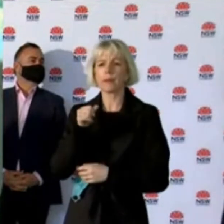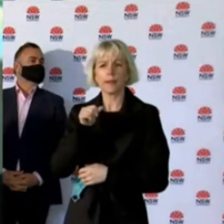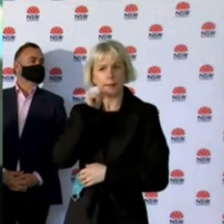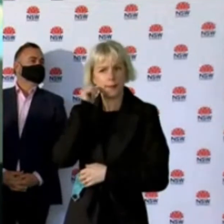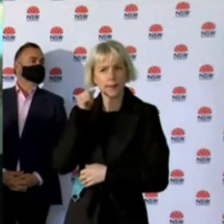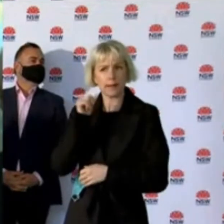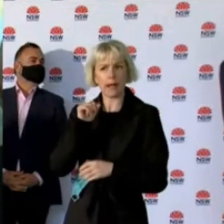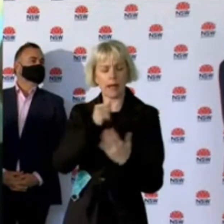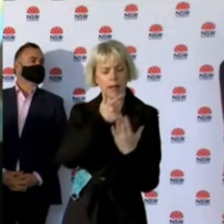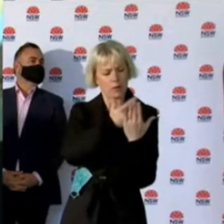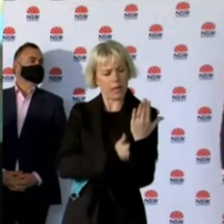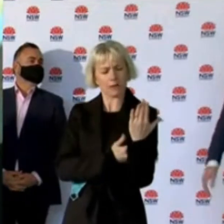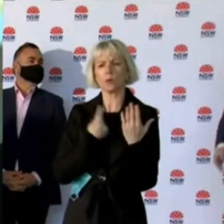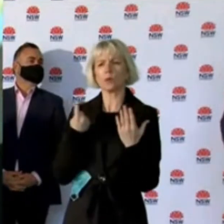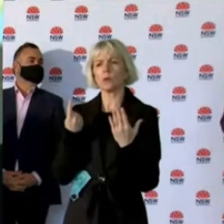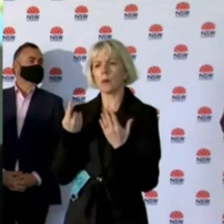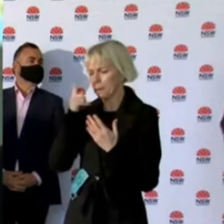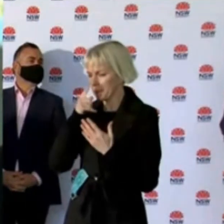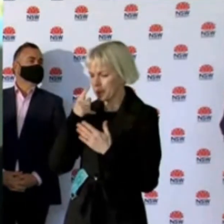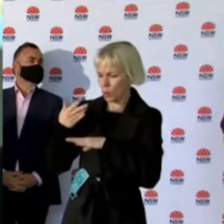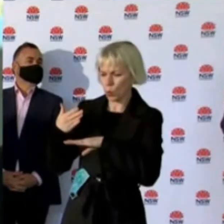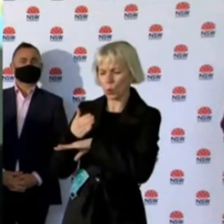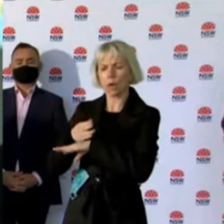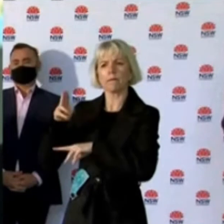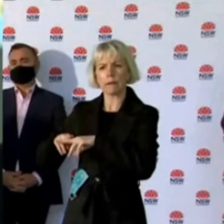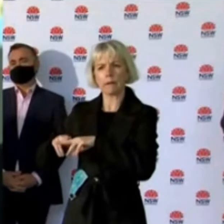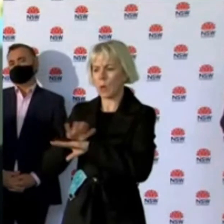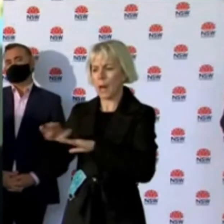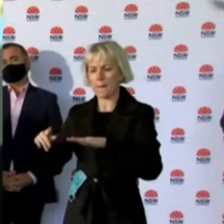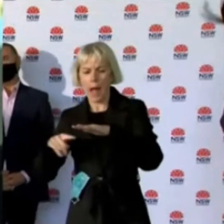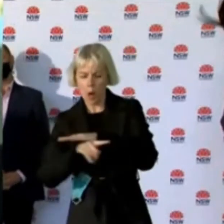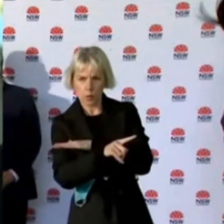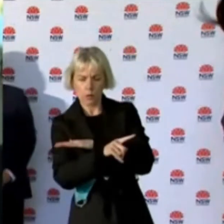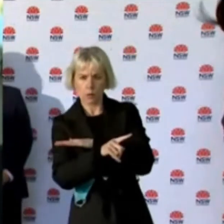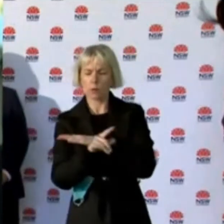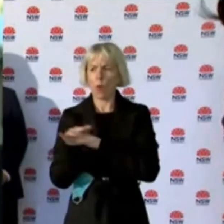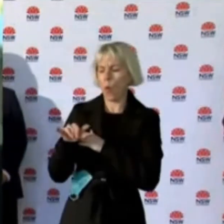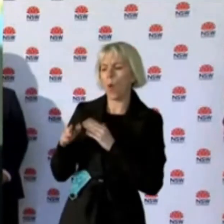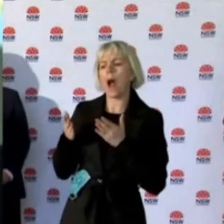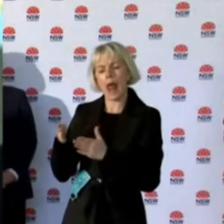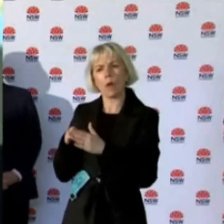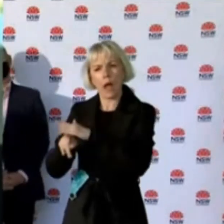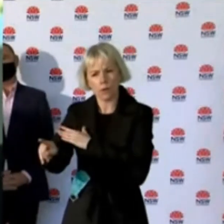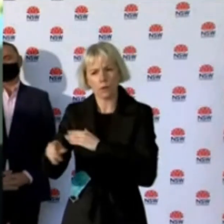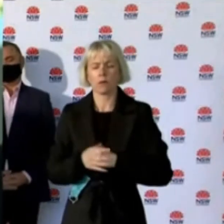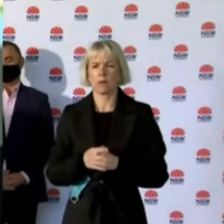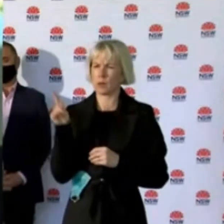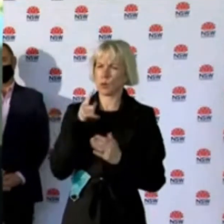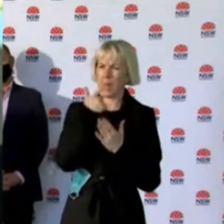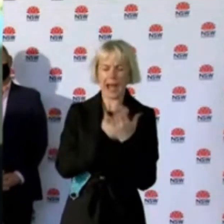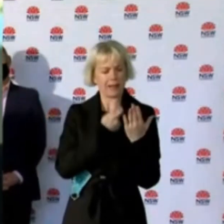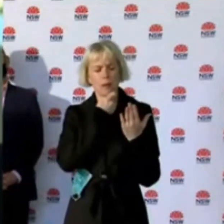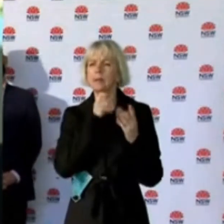list that includes all sorts of different businesses. If you're living in, say, Canterbury Bankstown, and you have